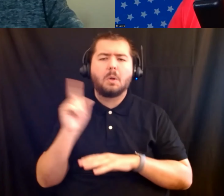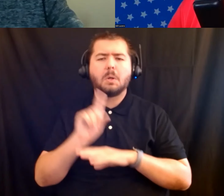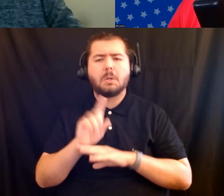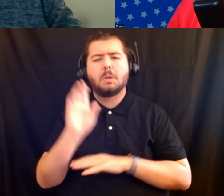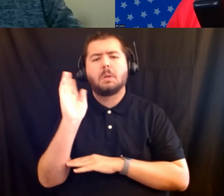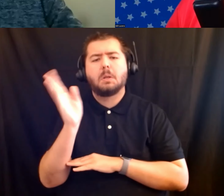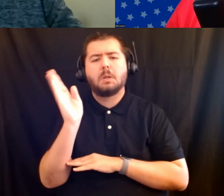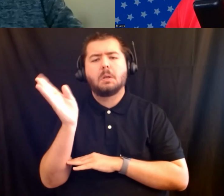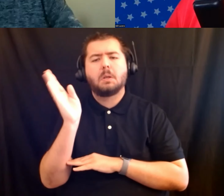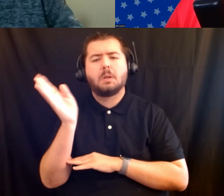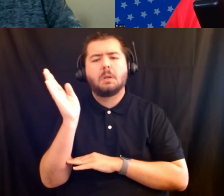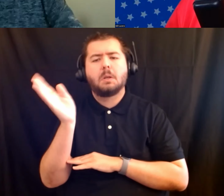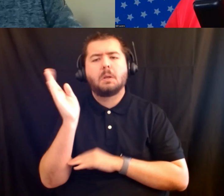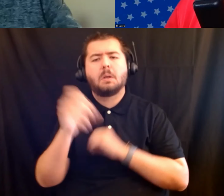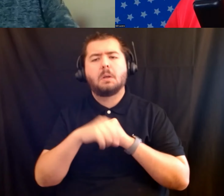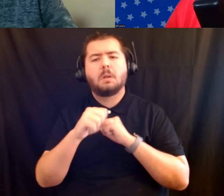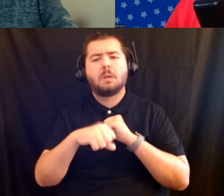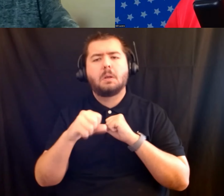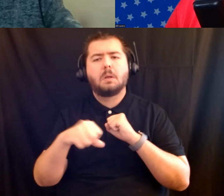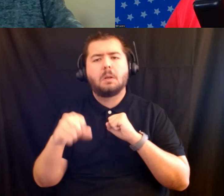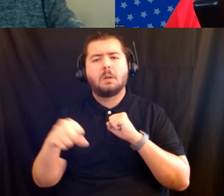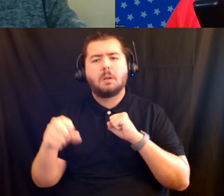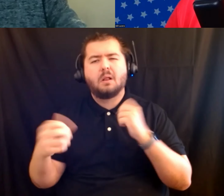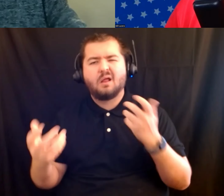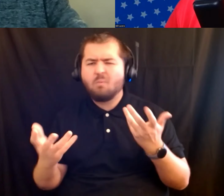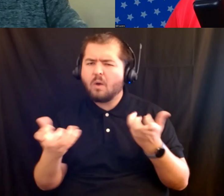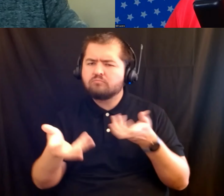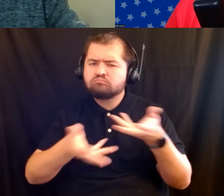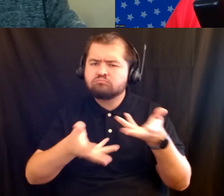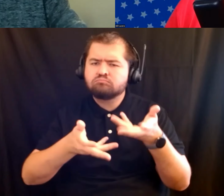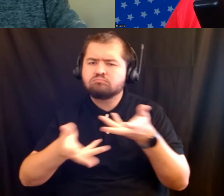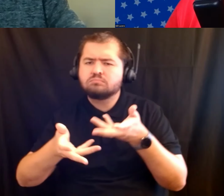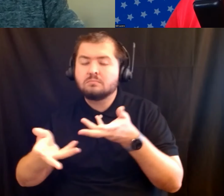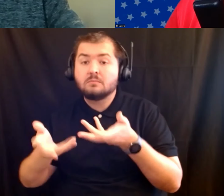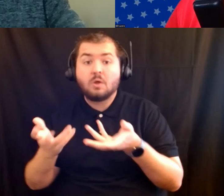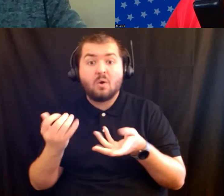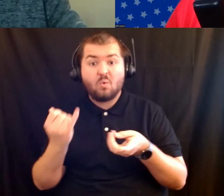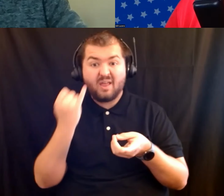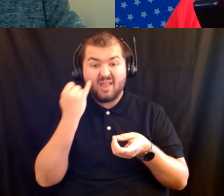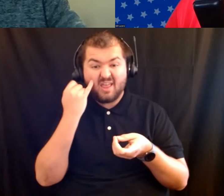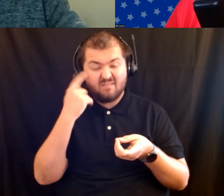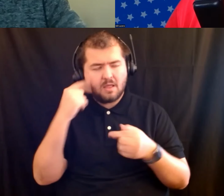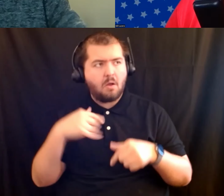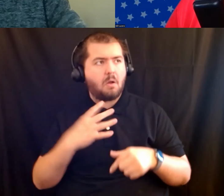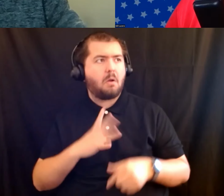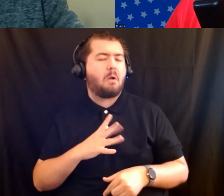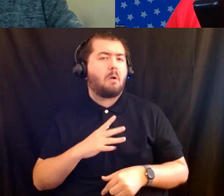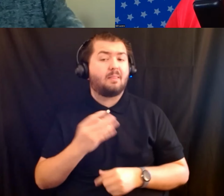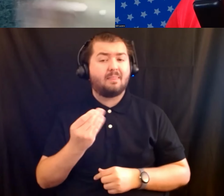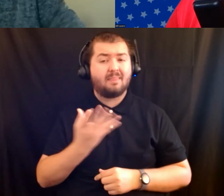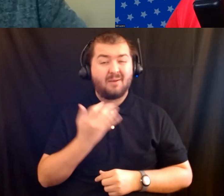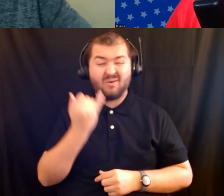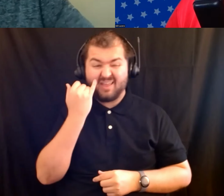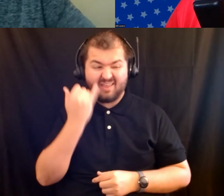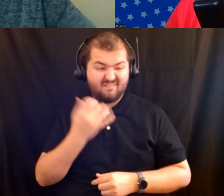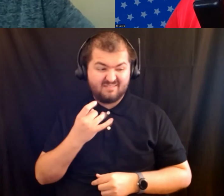just talk, talk, talk. We want to interact with you. So let us know if you think this was helpful. Thank you, Austin. So this is a